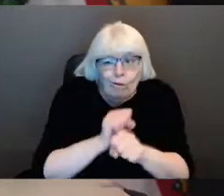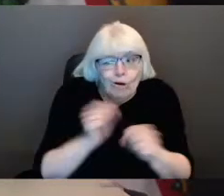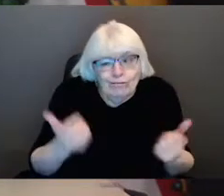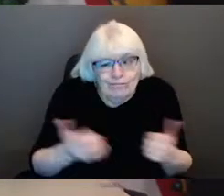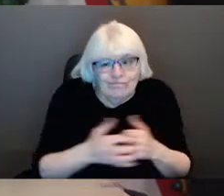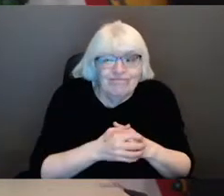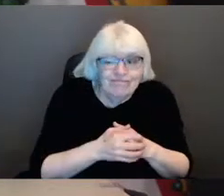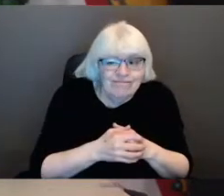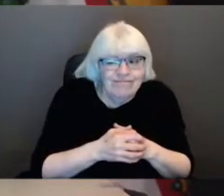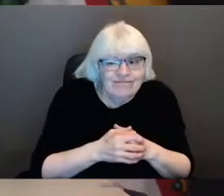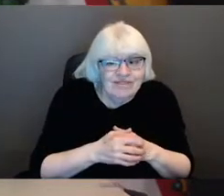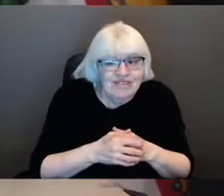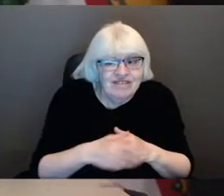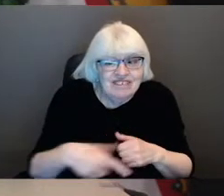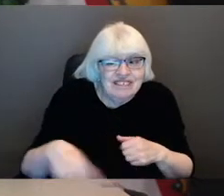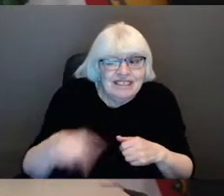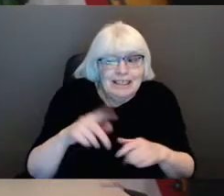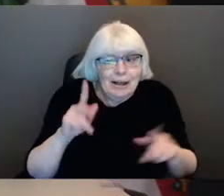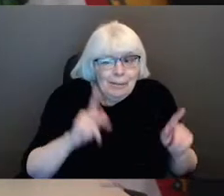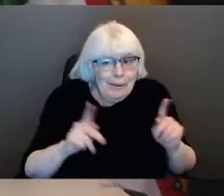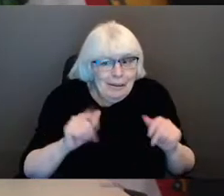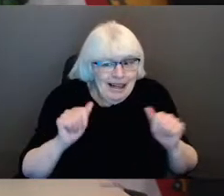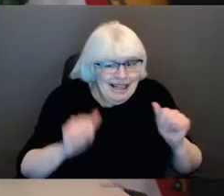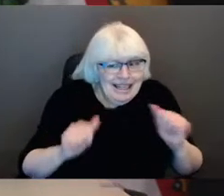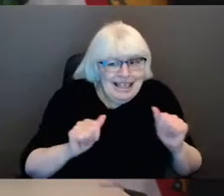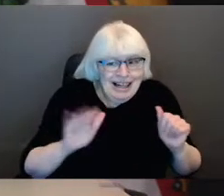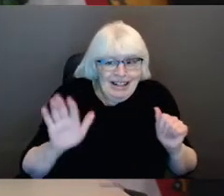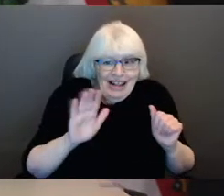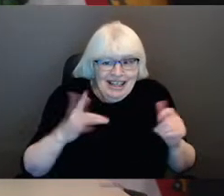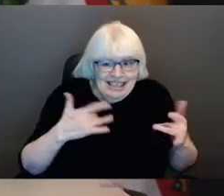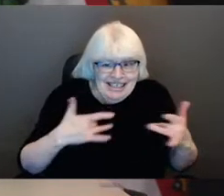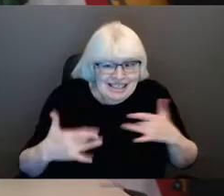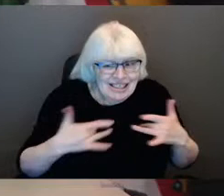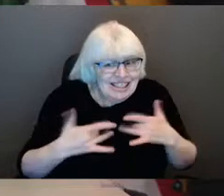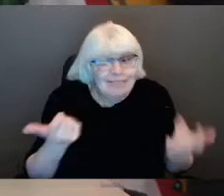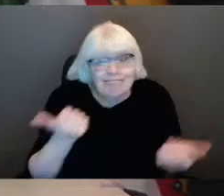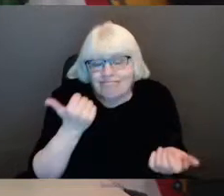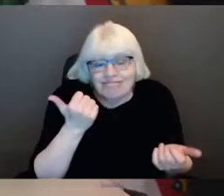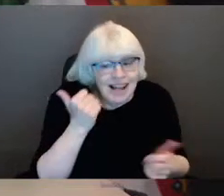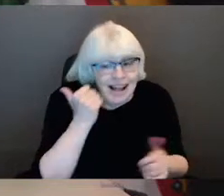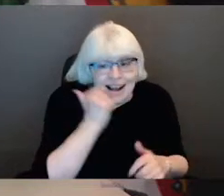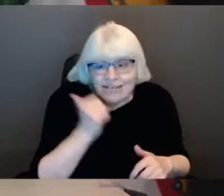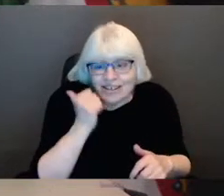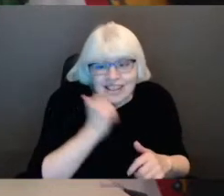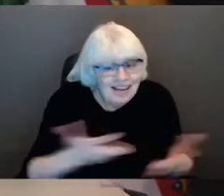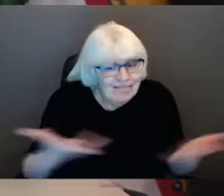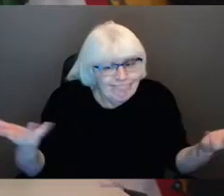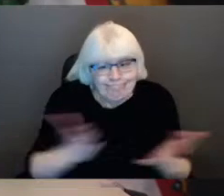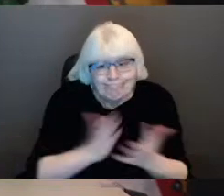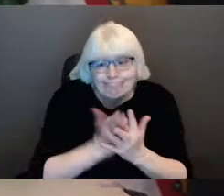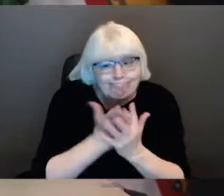hesitation or concerns, I think we try to do that on a daily basis. I